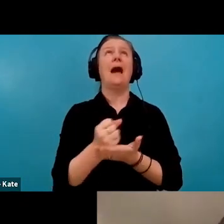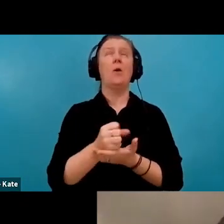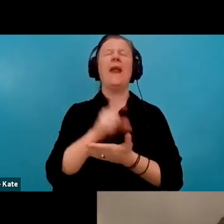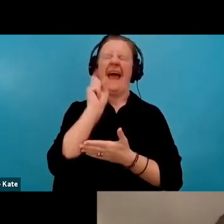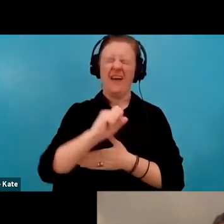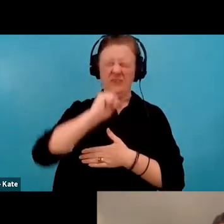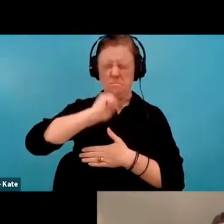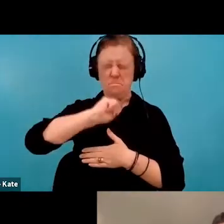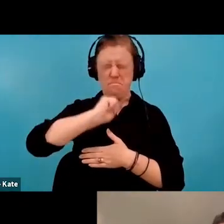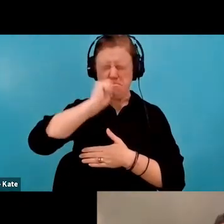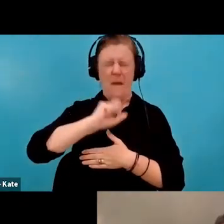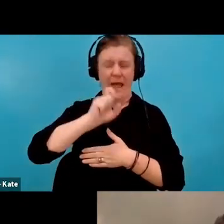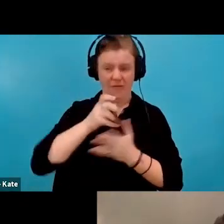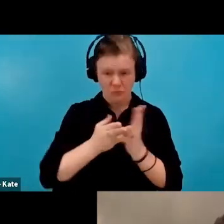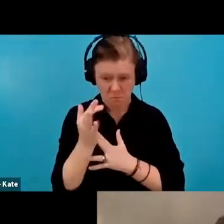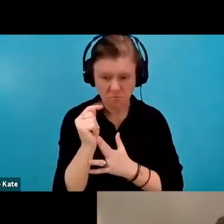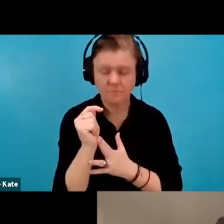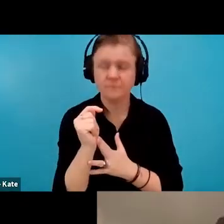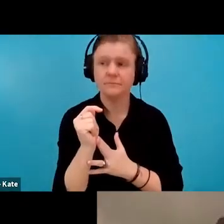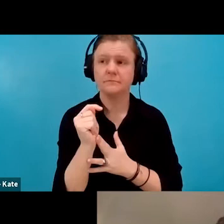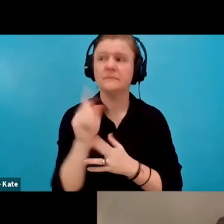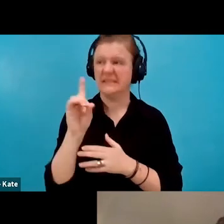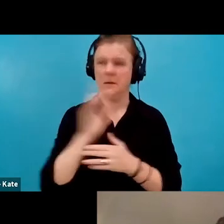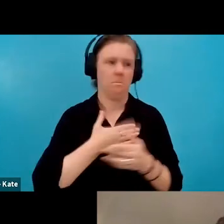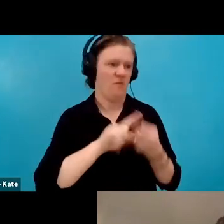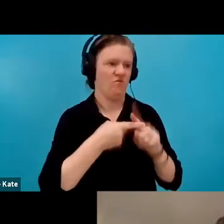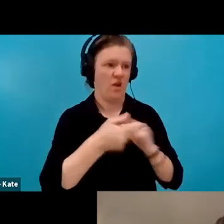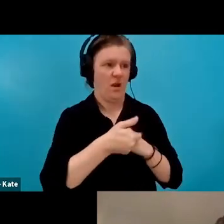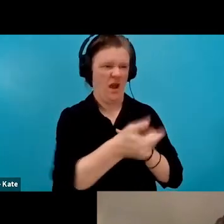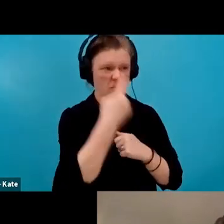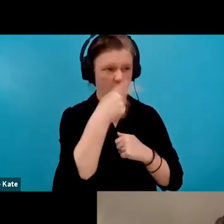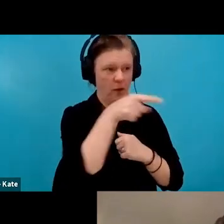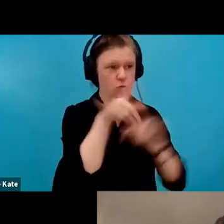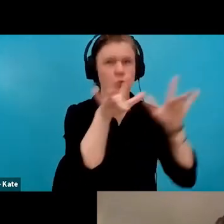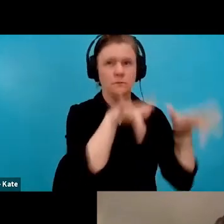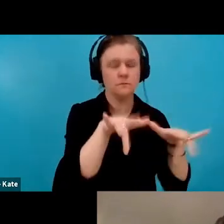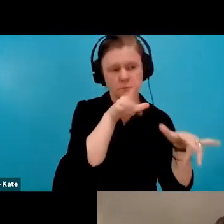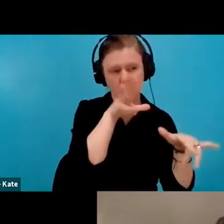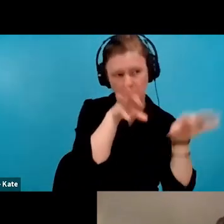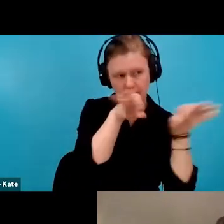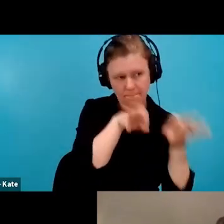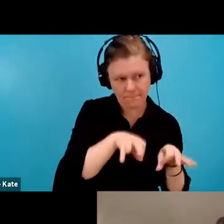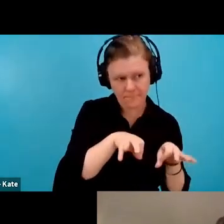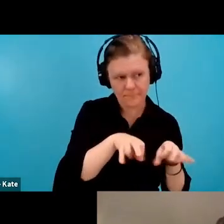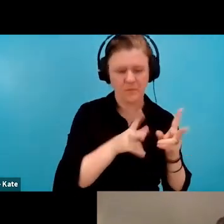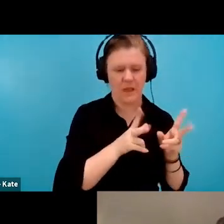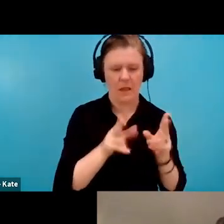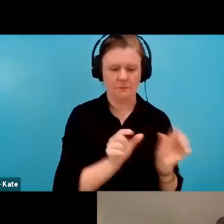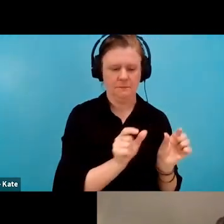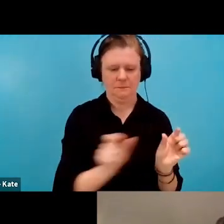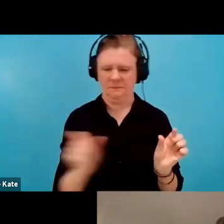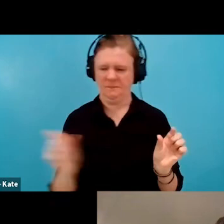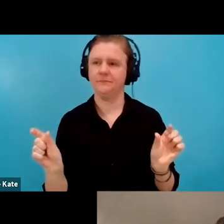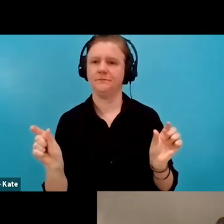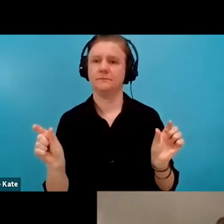it. So I did it and I hired a friend of mine to record it and I cut it up into little chunks and stuck it in there.